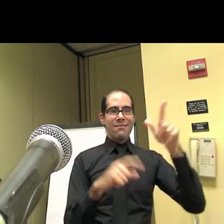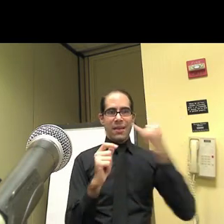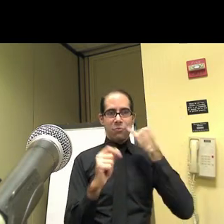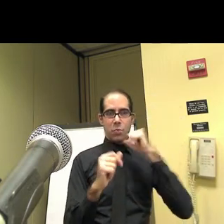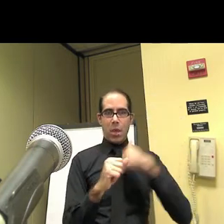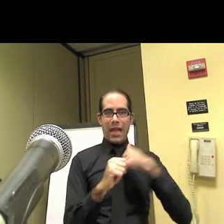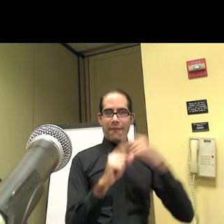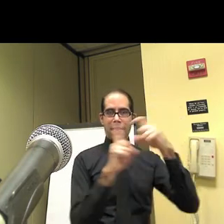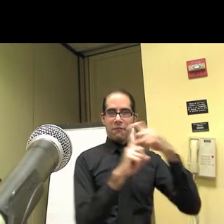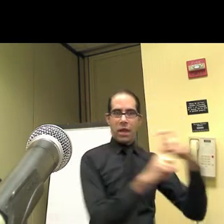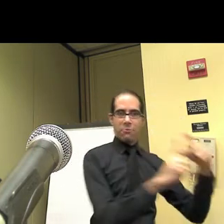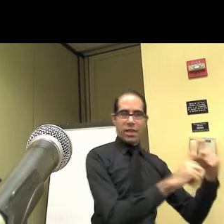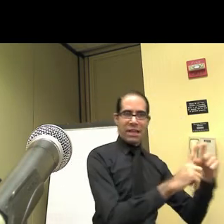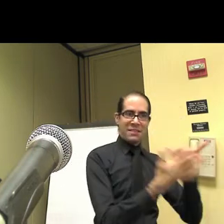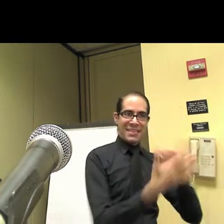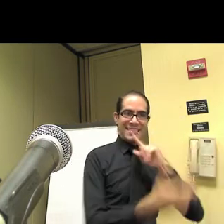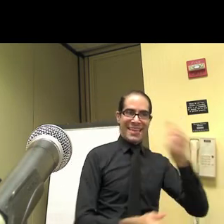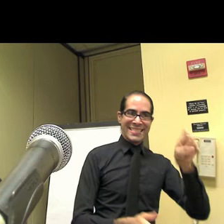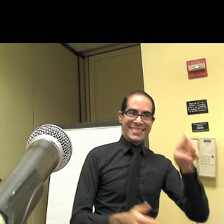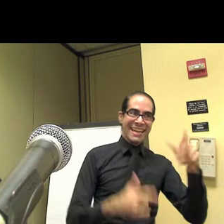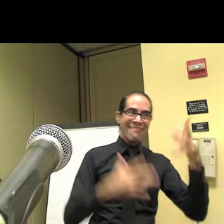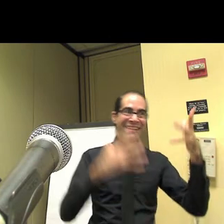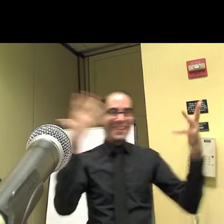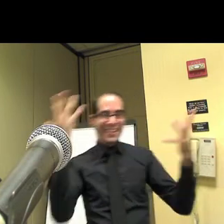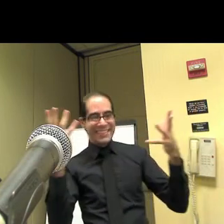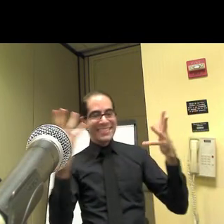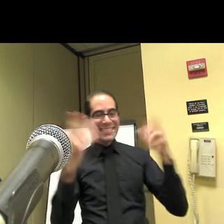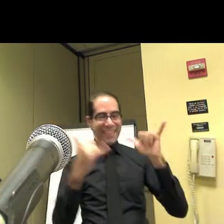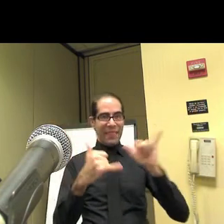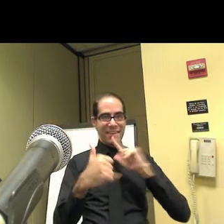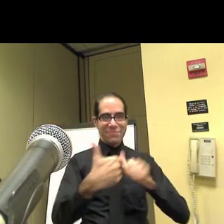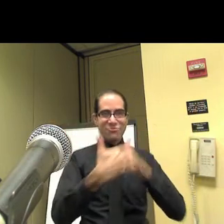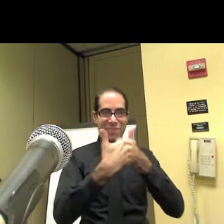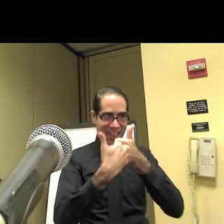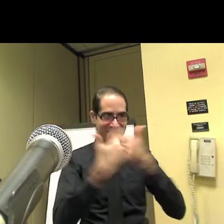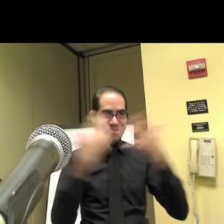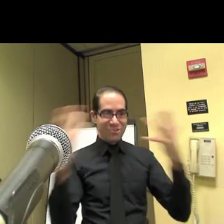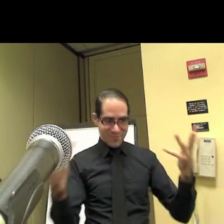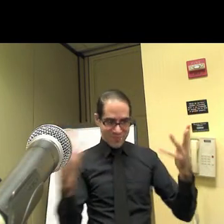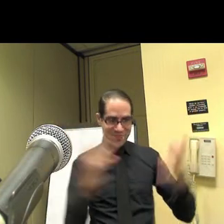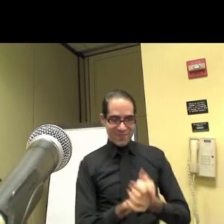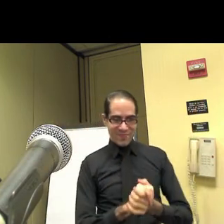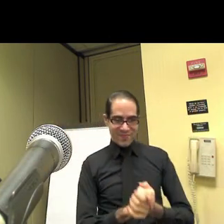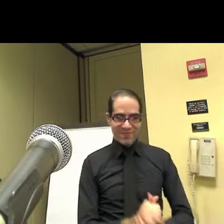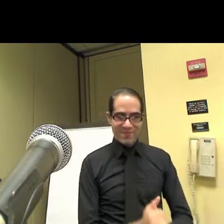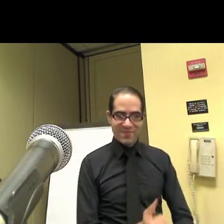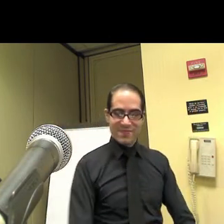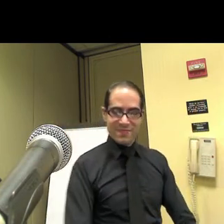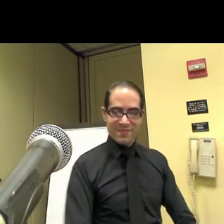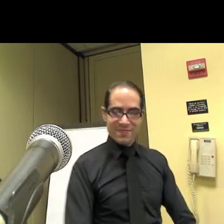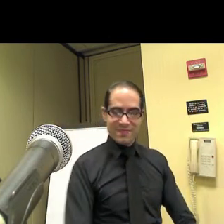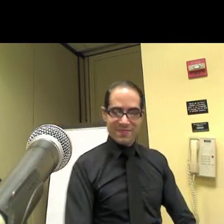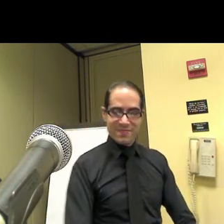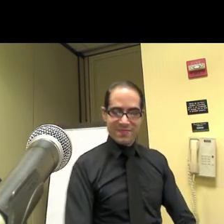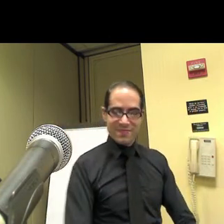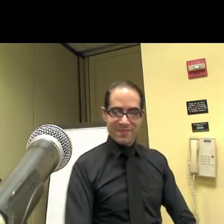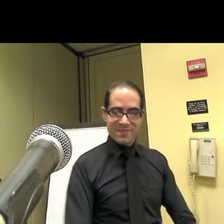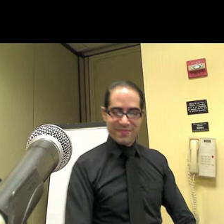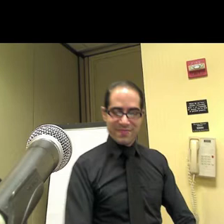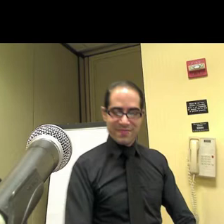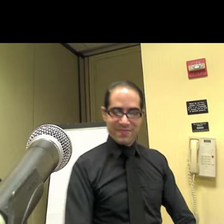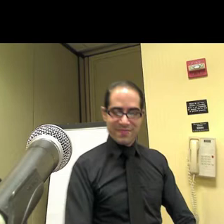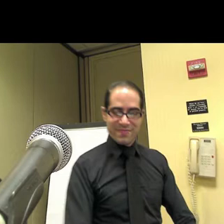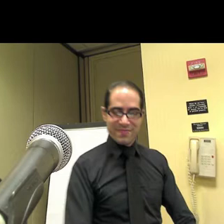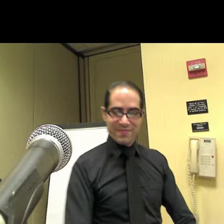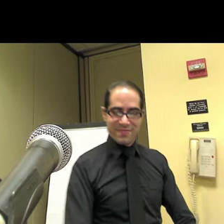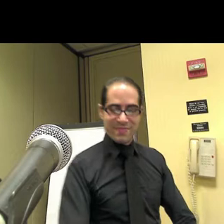Language. It's like we have terminology that is just specialized to art history,